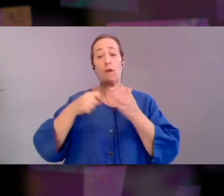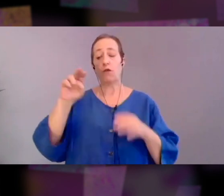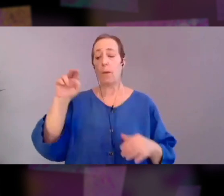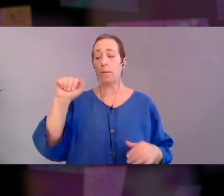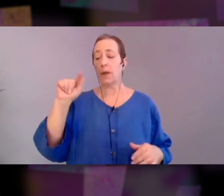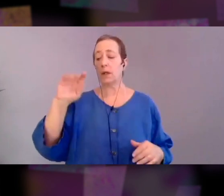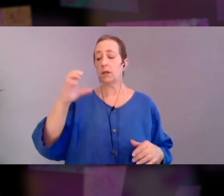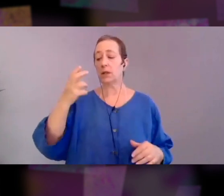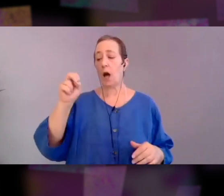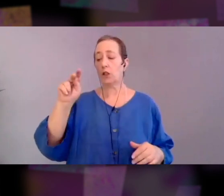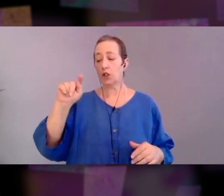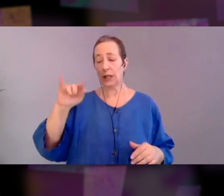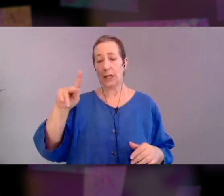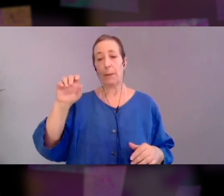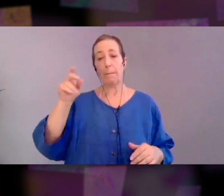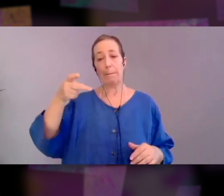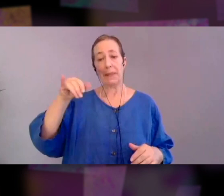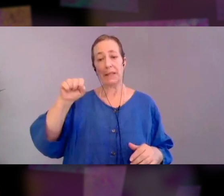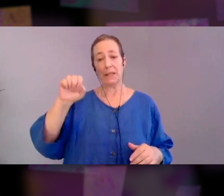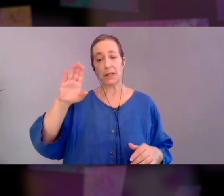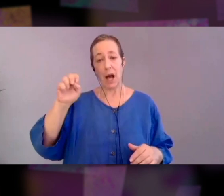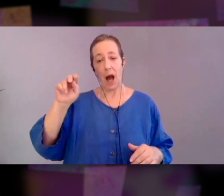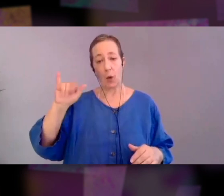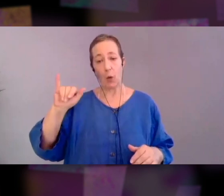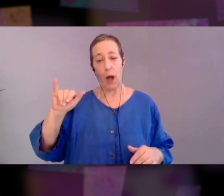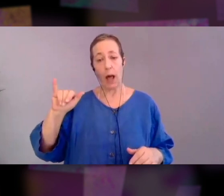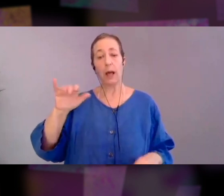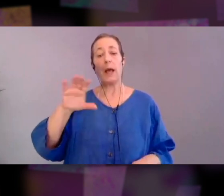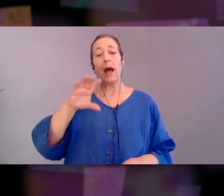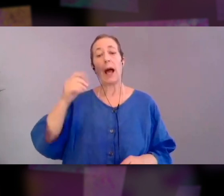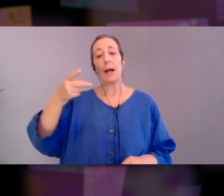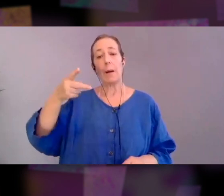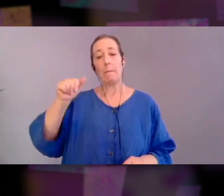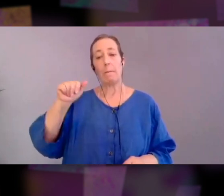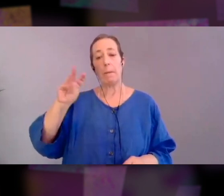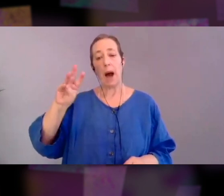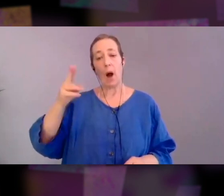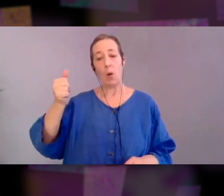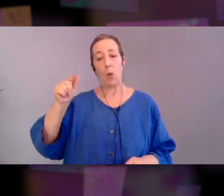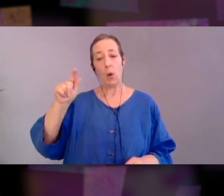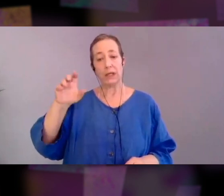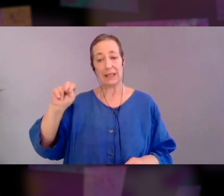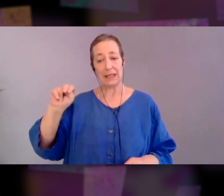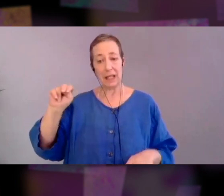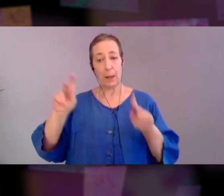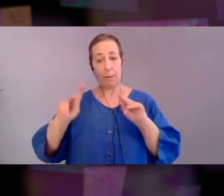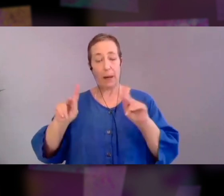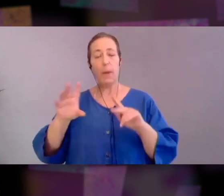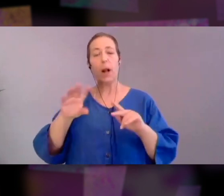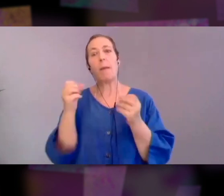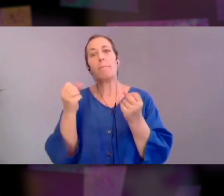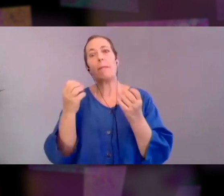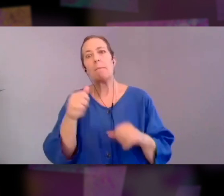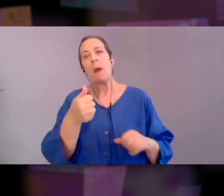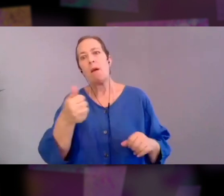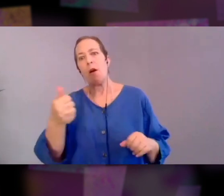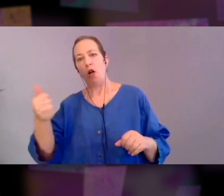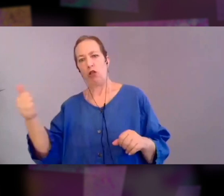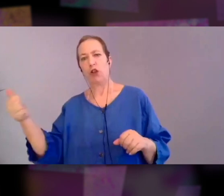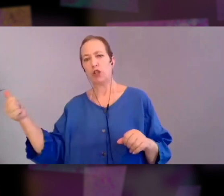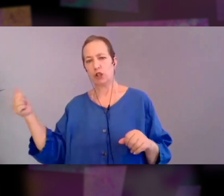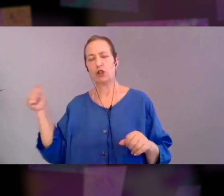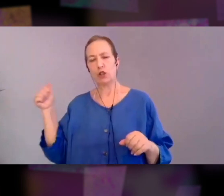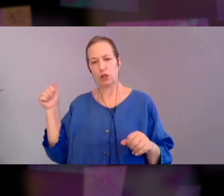Piscataway, Pamunkey, and Powhatan peoples, amongst many other Native communities whose histories have